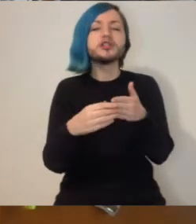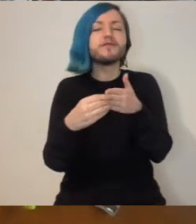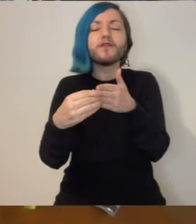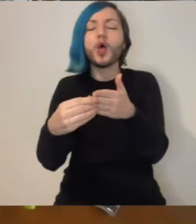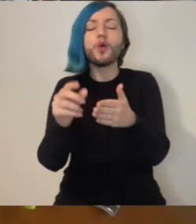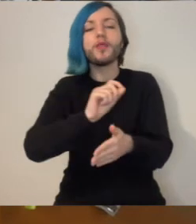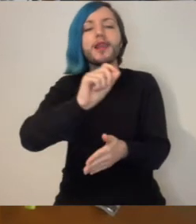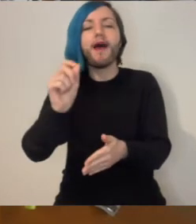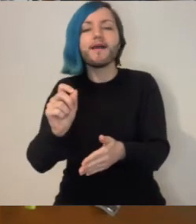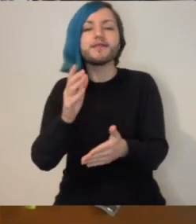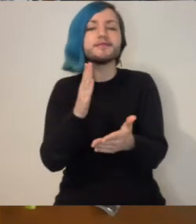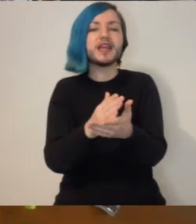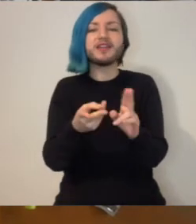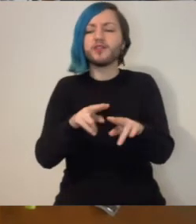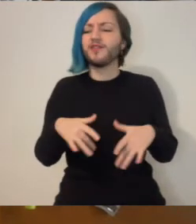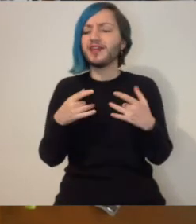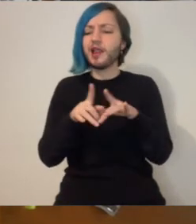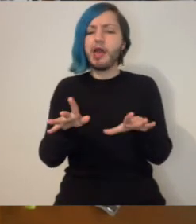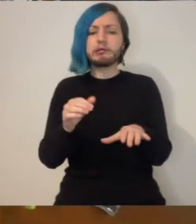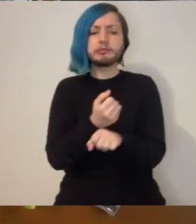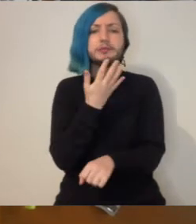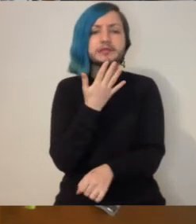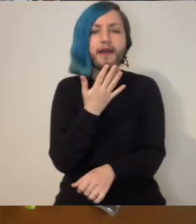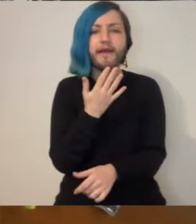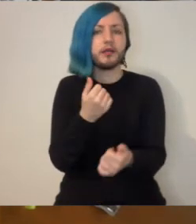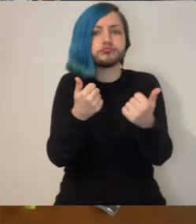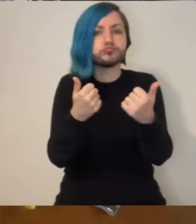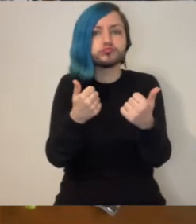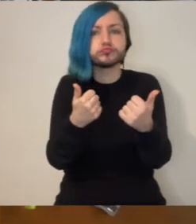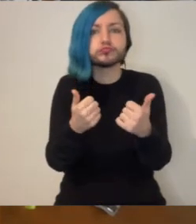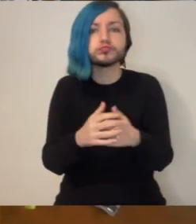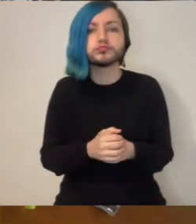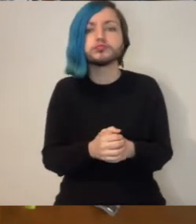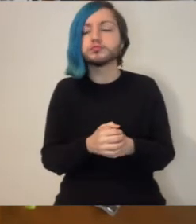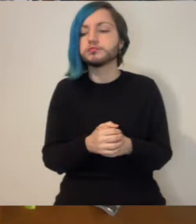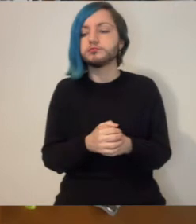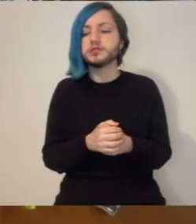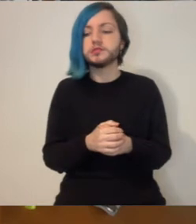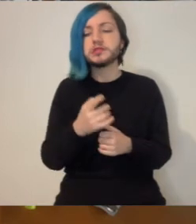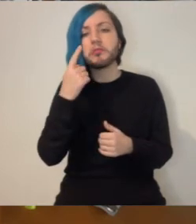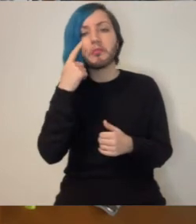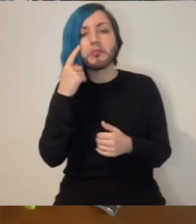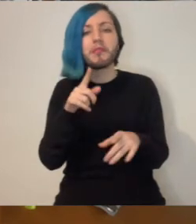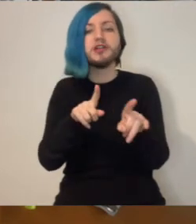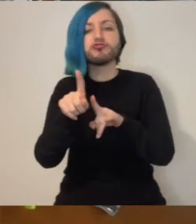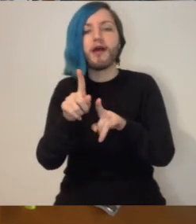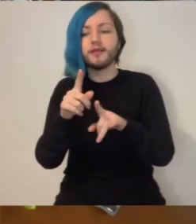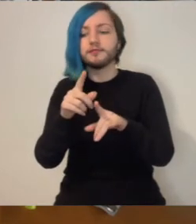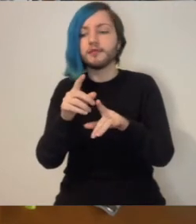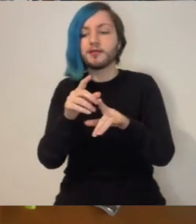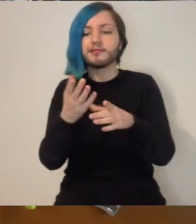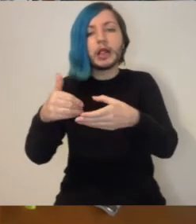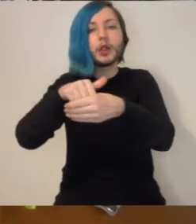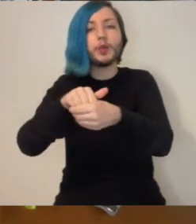go with what the lines are doing, even if you feel as if you've made a bit of a mistake. Just see if